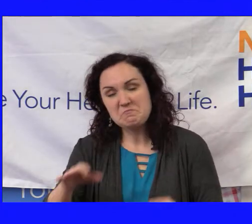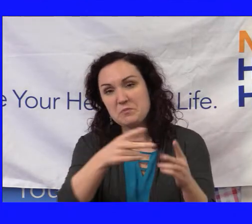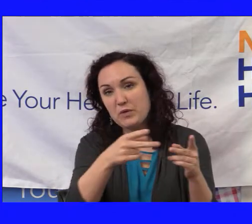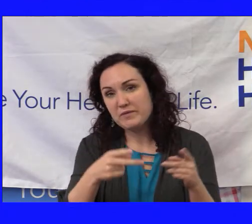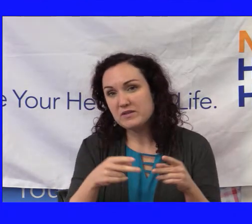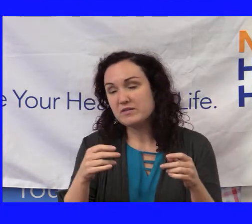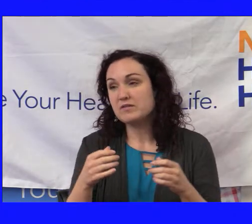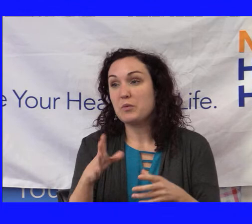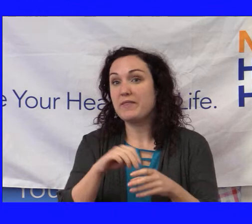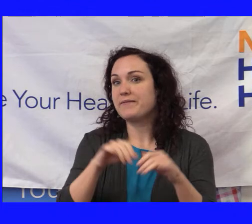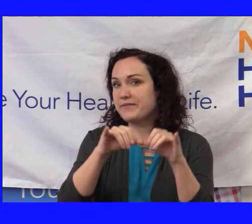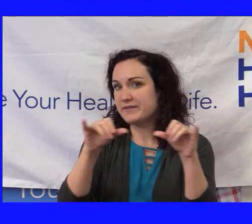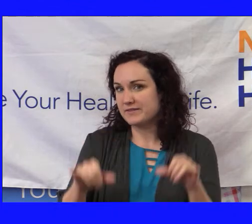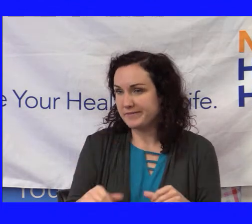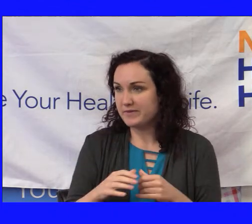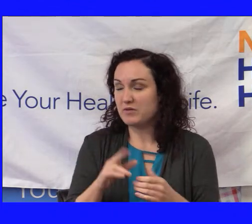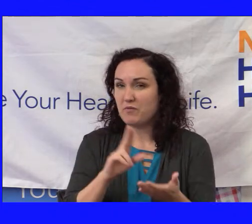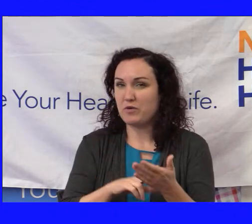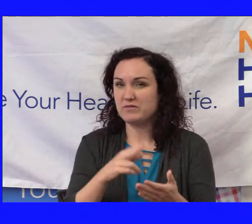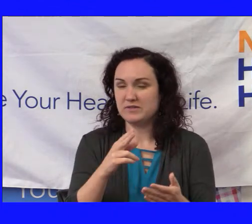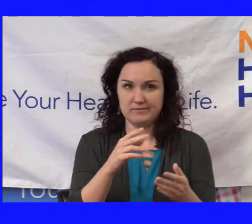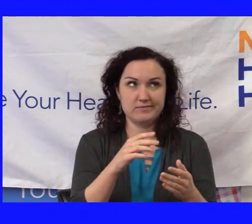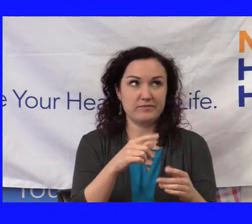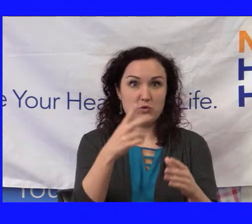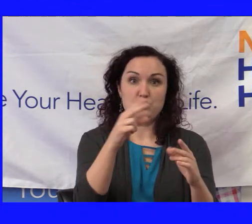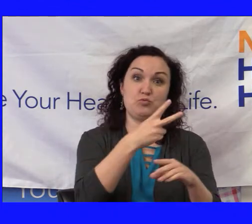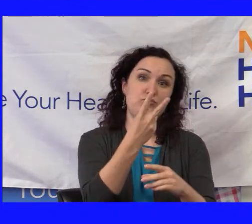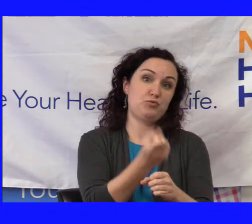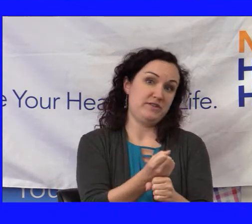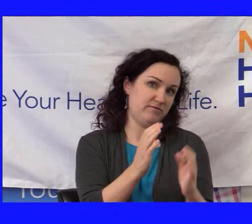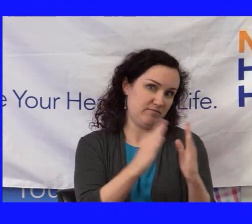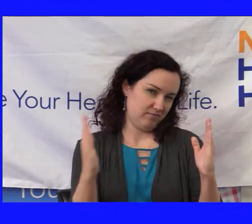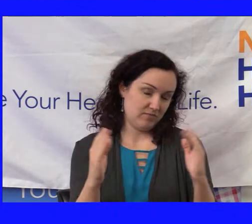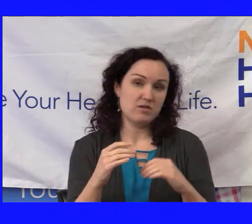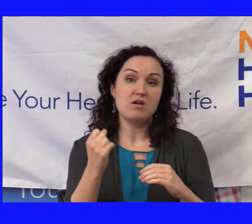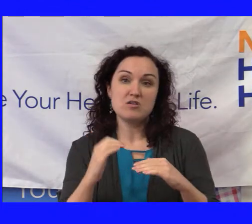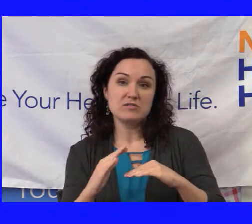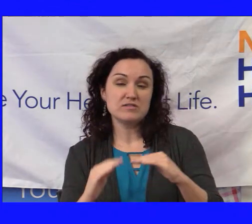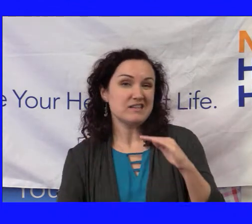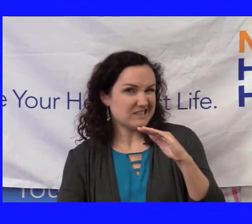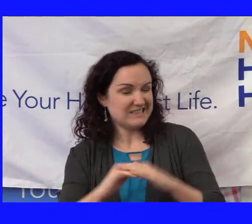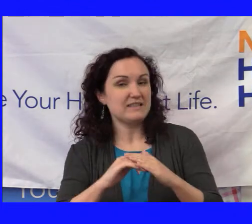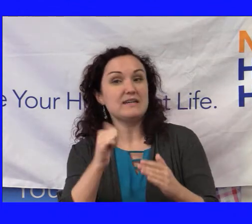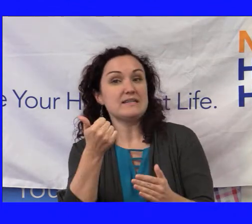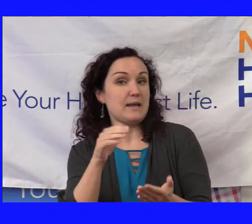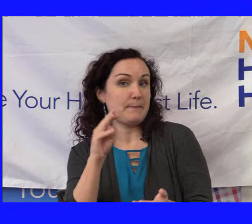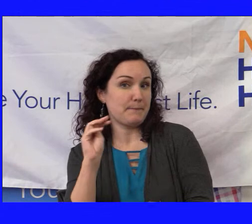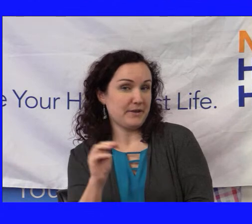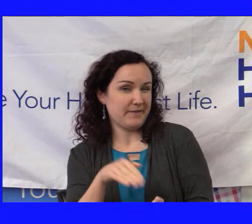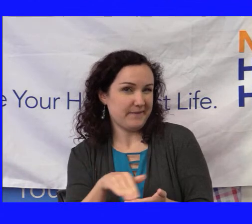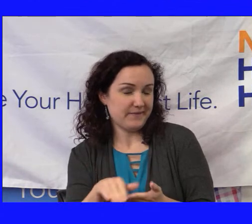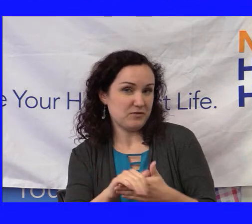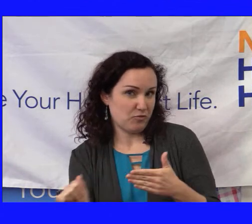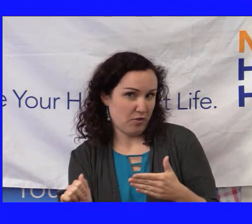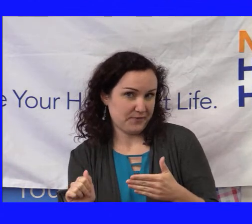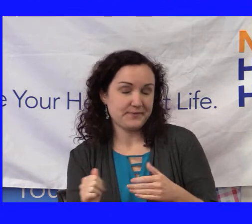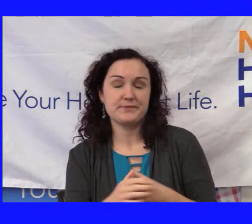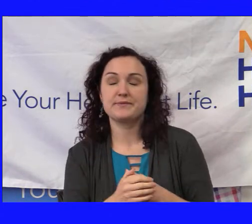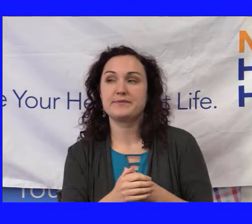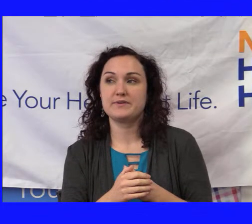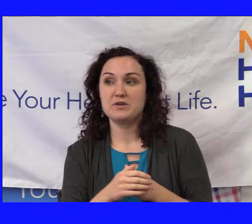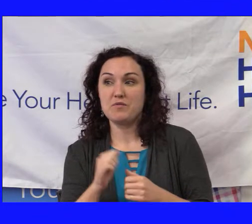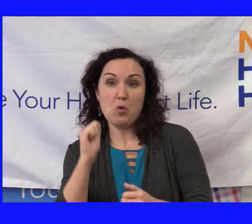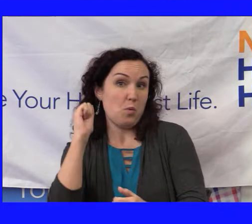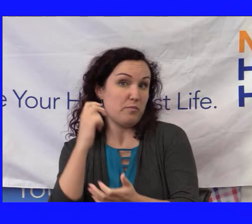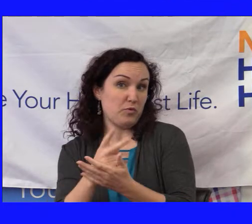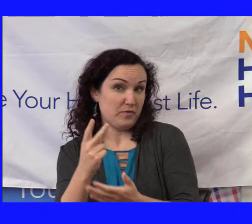the system, with each contract to be for a term of 2 years for an amount not to exceed $10 million for each contract, for a total